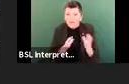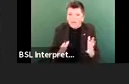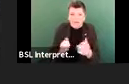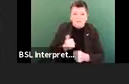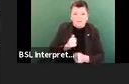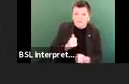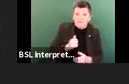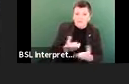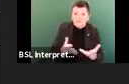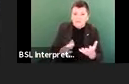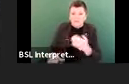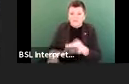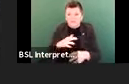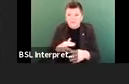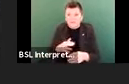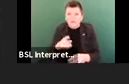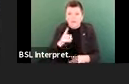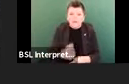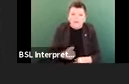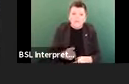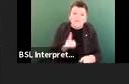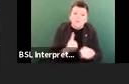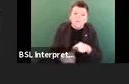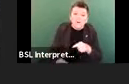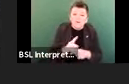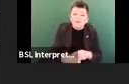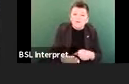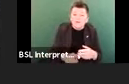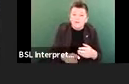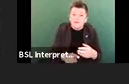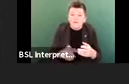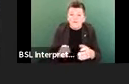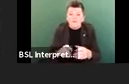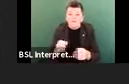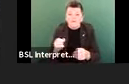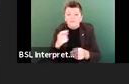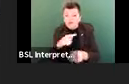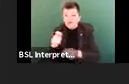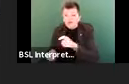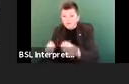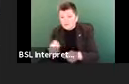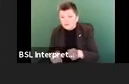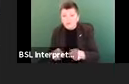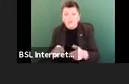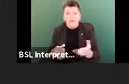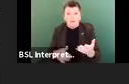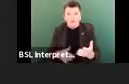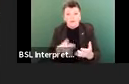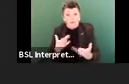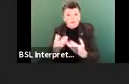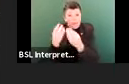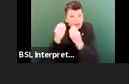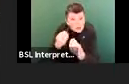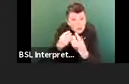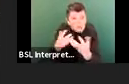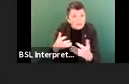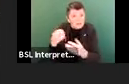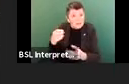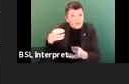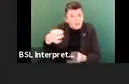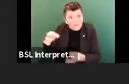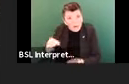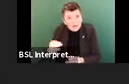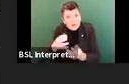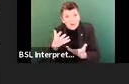and qualified Russians, because that implies that their chances for upward mobility are decreasing. And